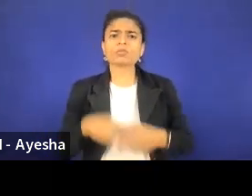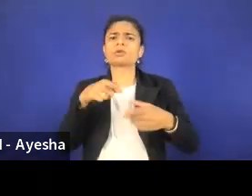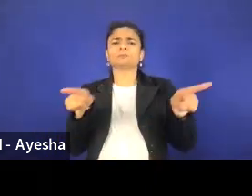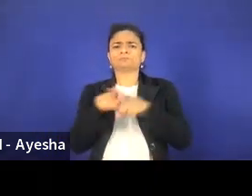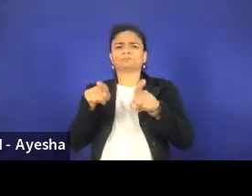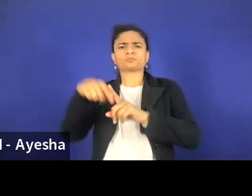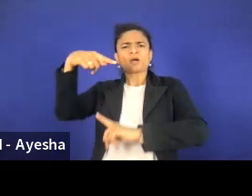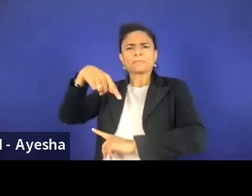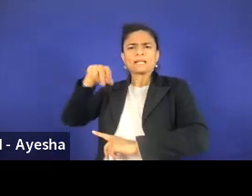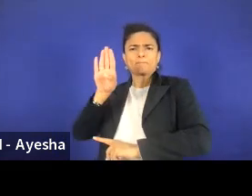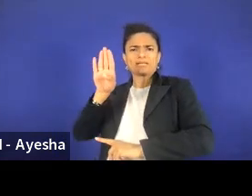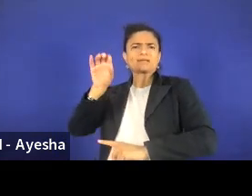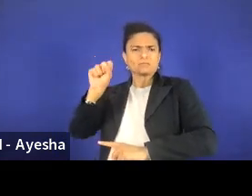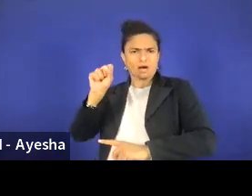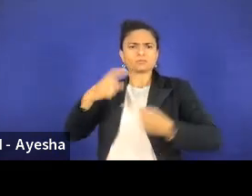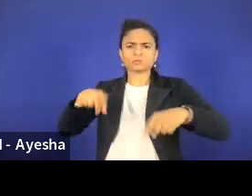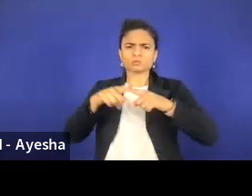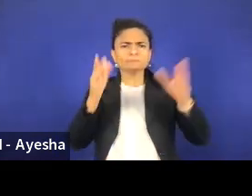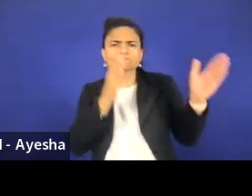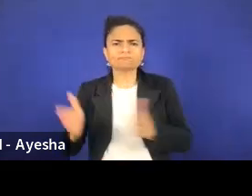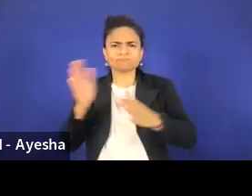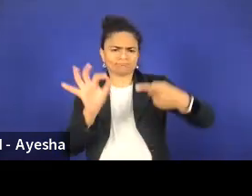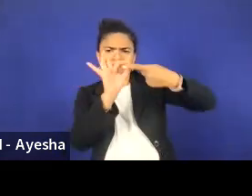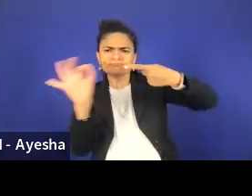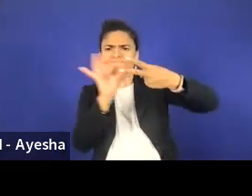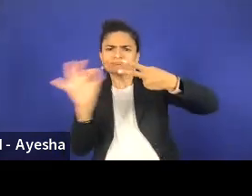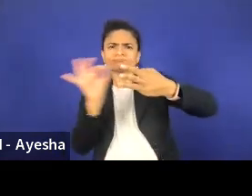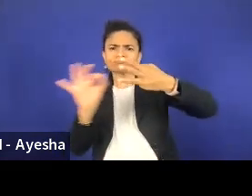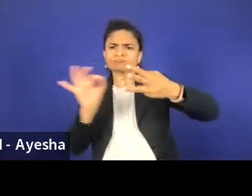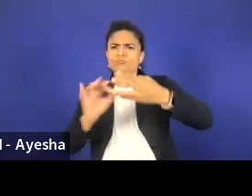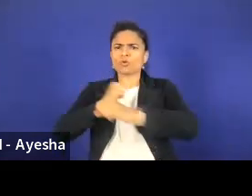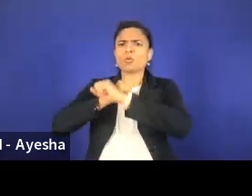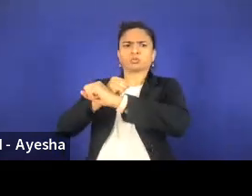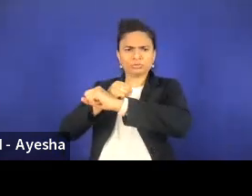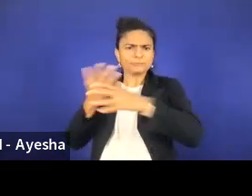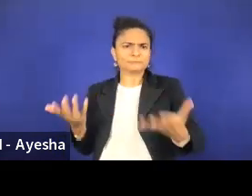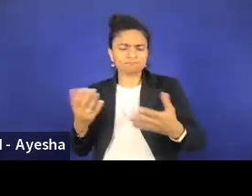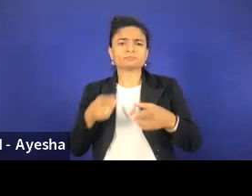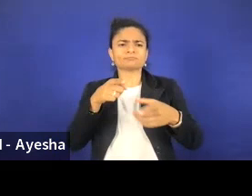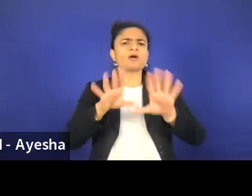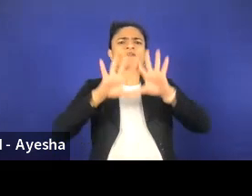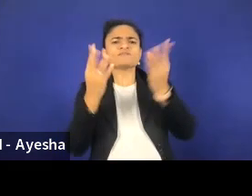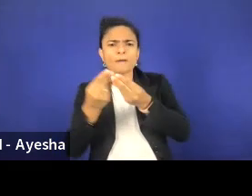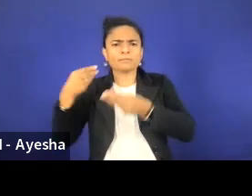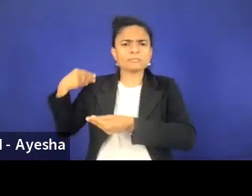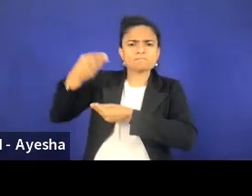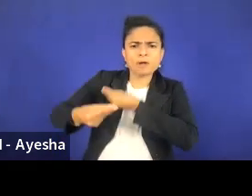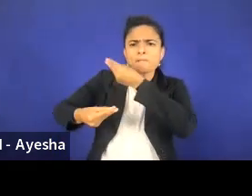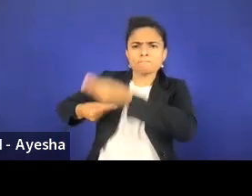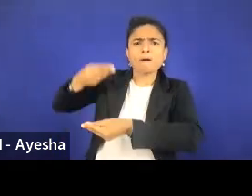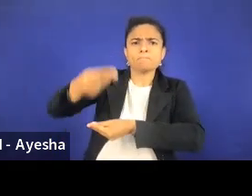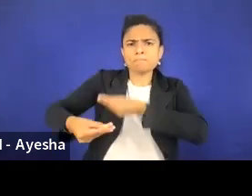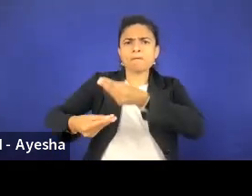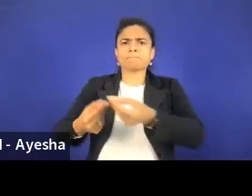include single-headed household. For example, it is now also it includes